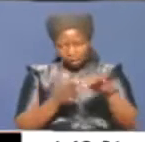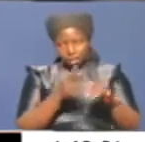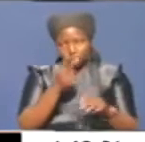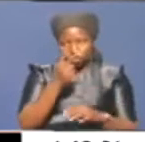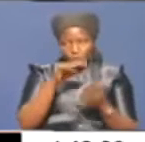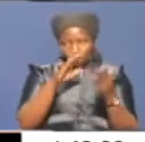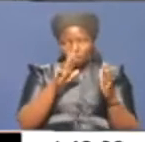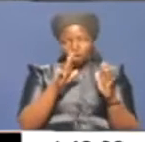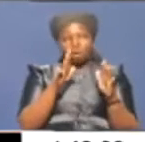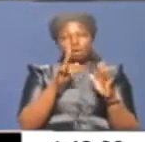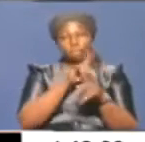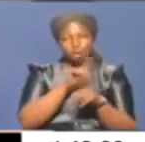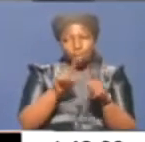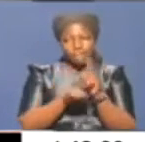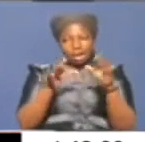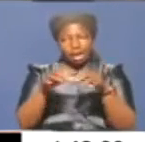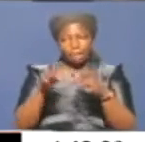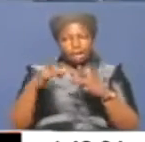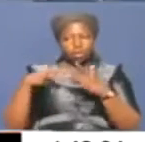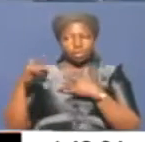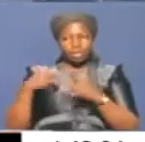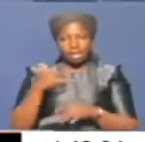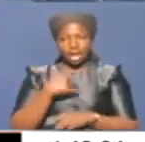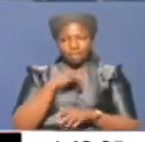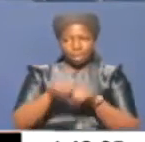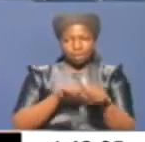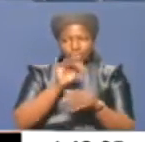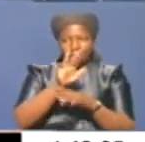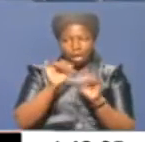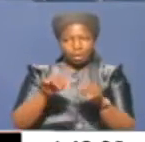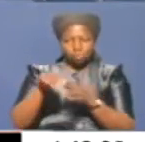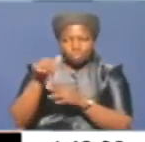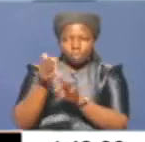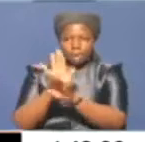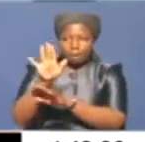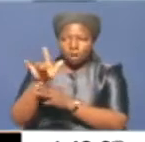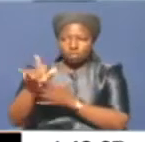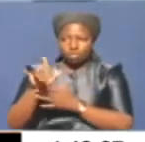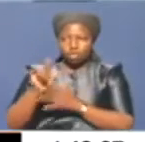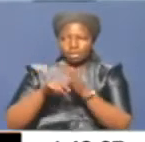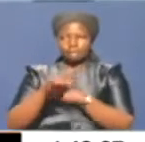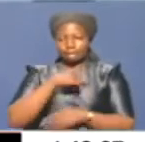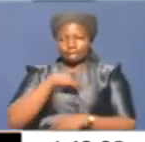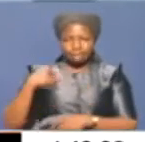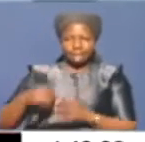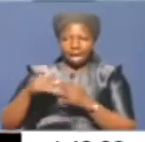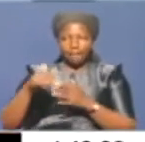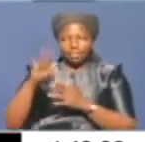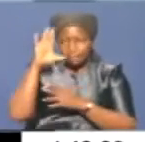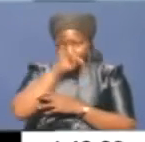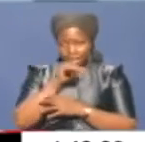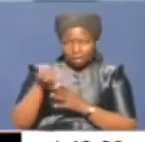companies are causing concerns over their ability to repay debt in China after missing debt payments, as